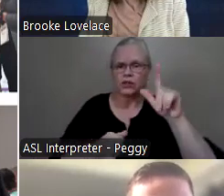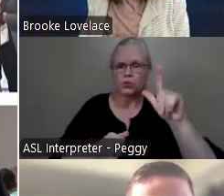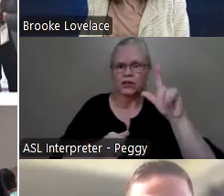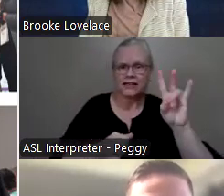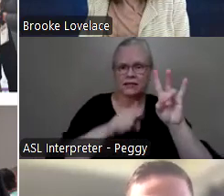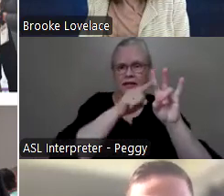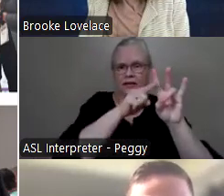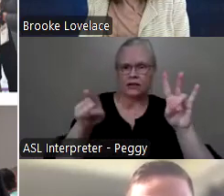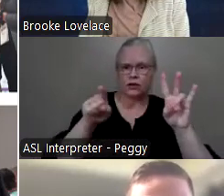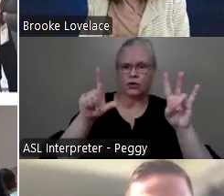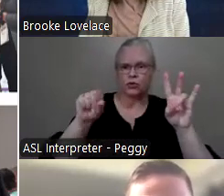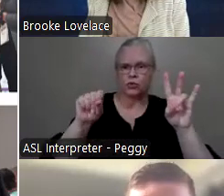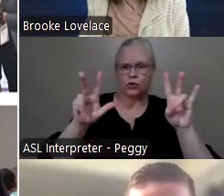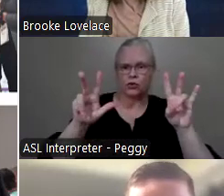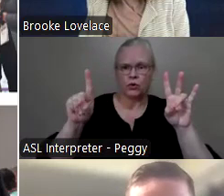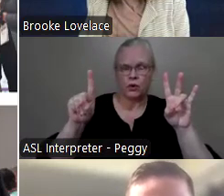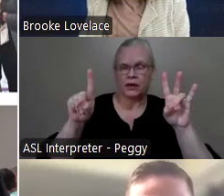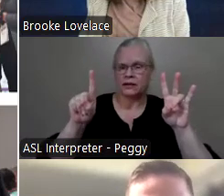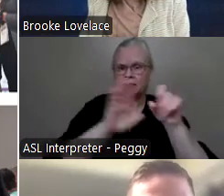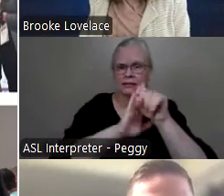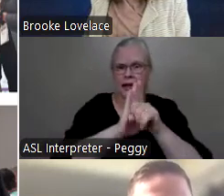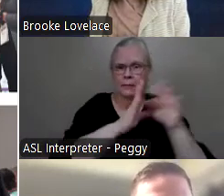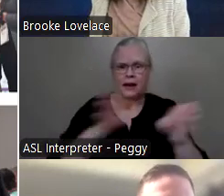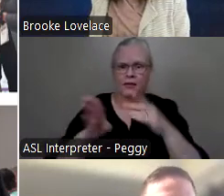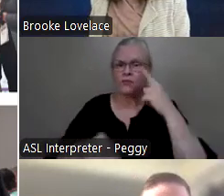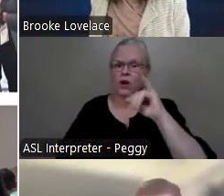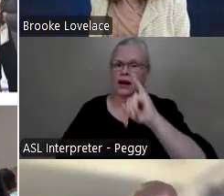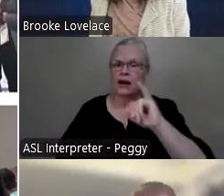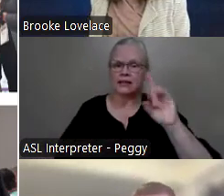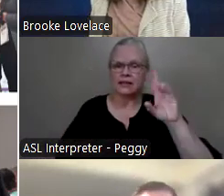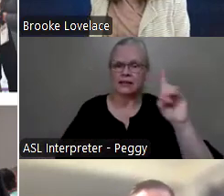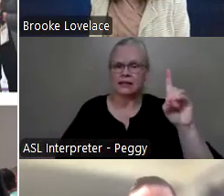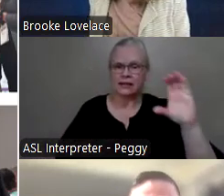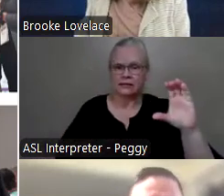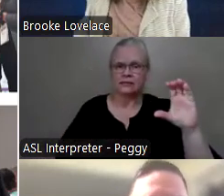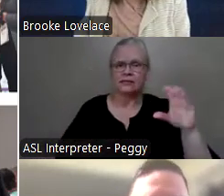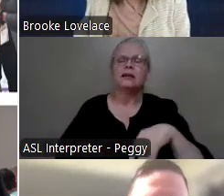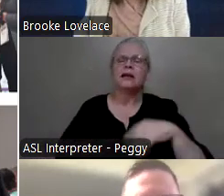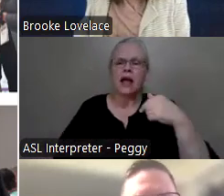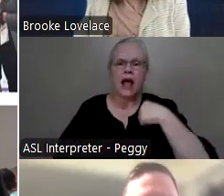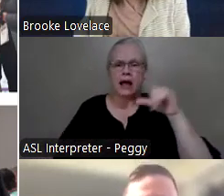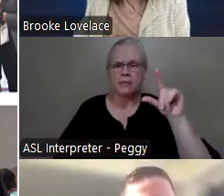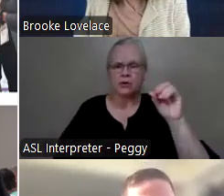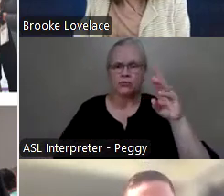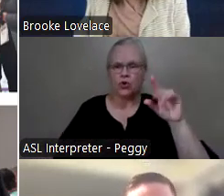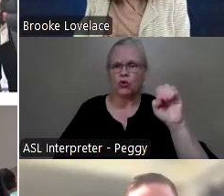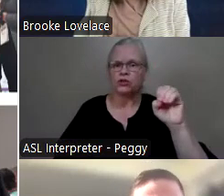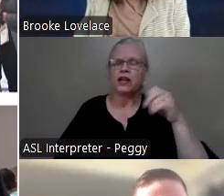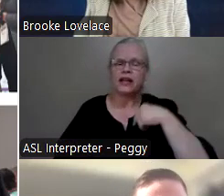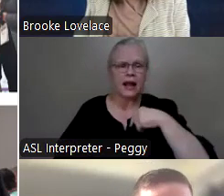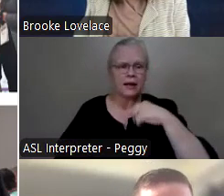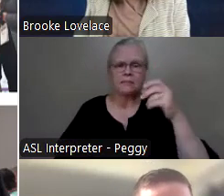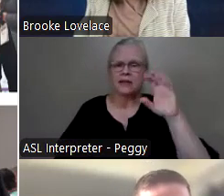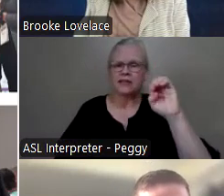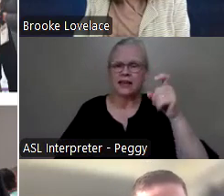through 2031 state plan for the Iowa DD Council. My name is George Thompson. I'm the executive chairman of the council.